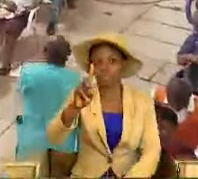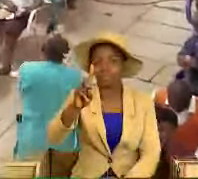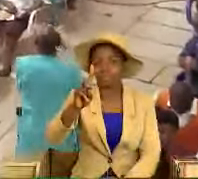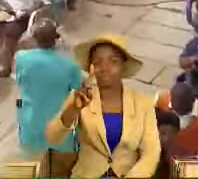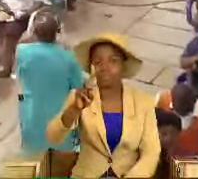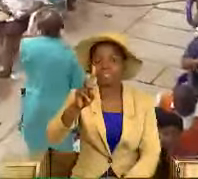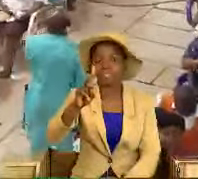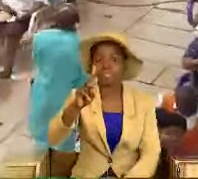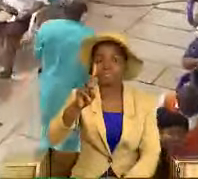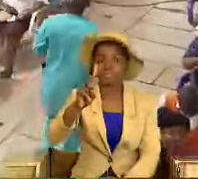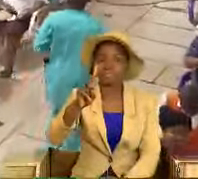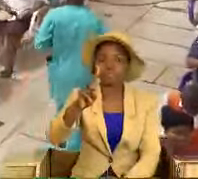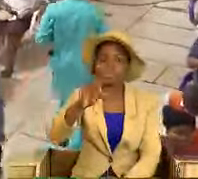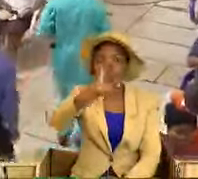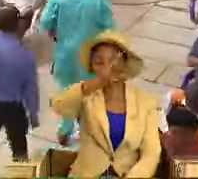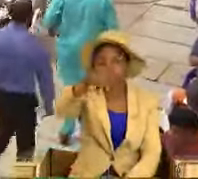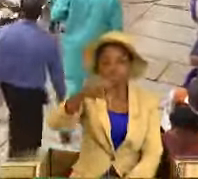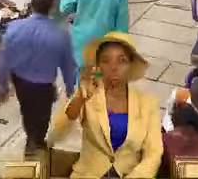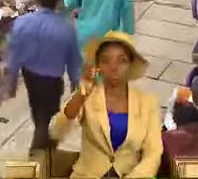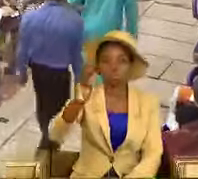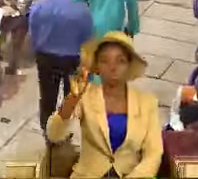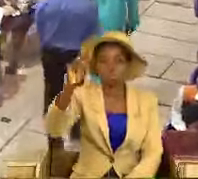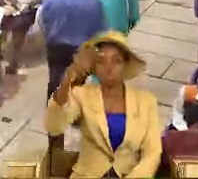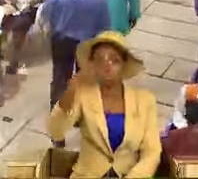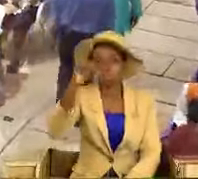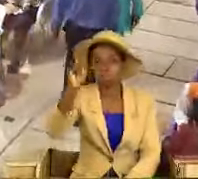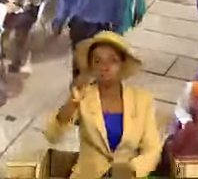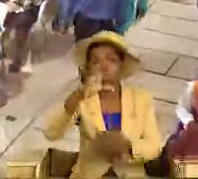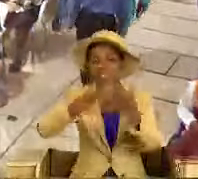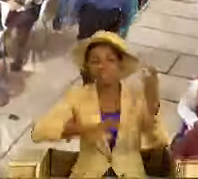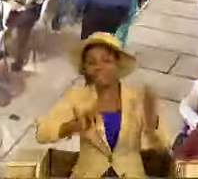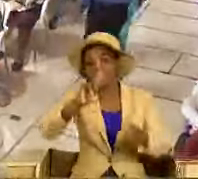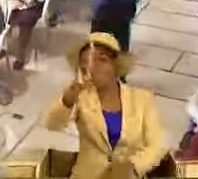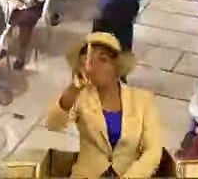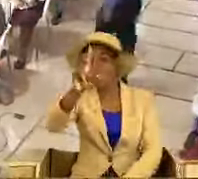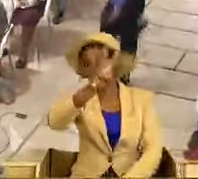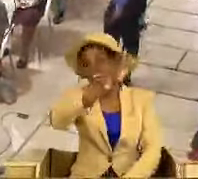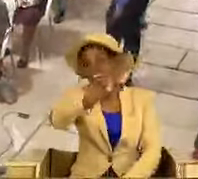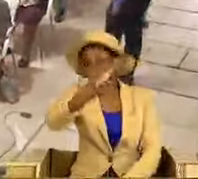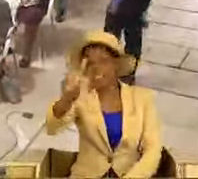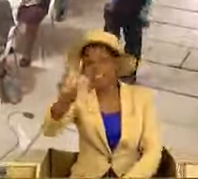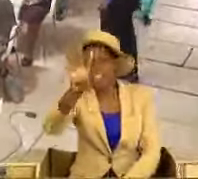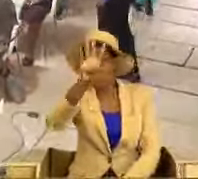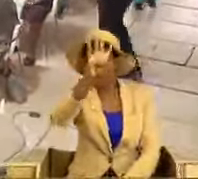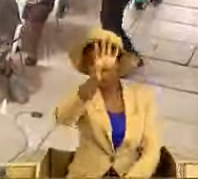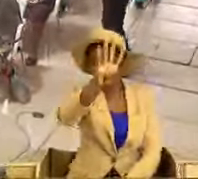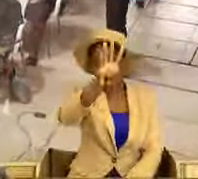46 John 1 verse